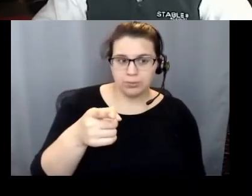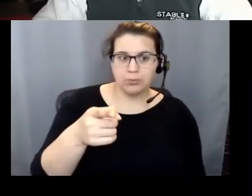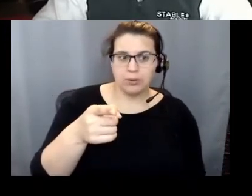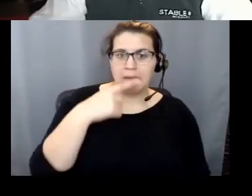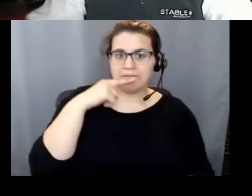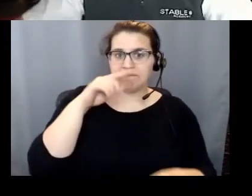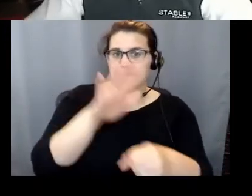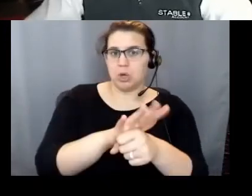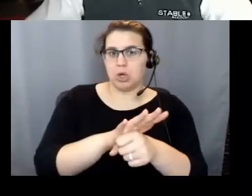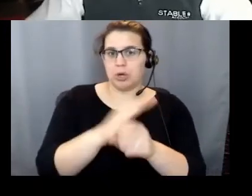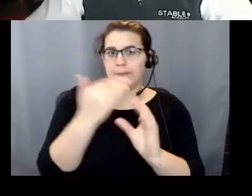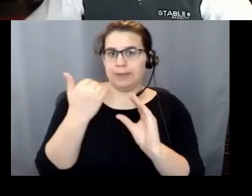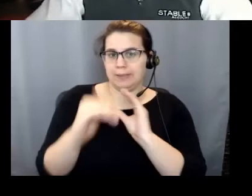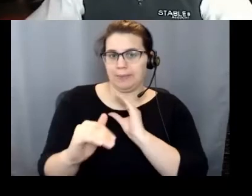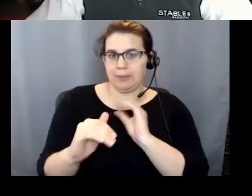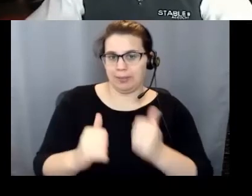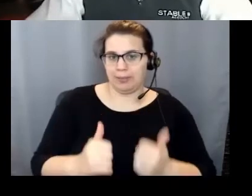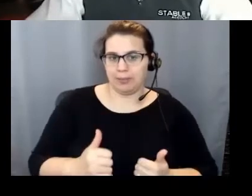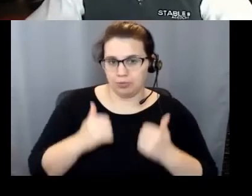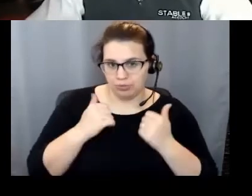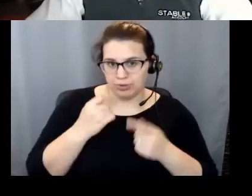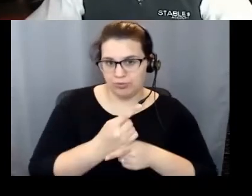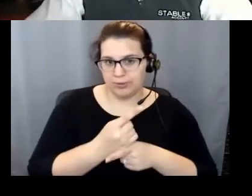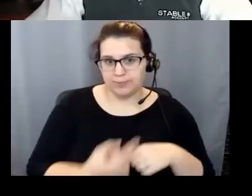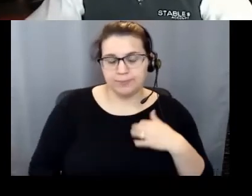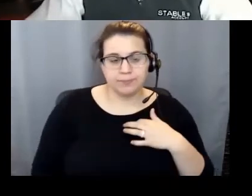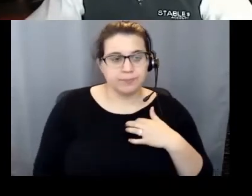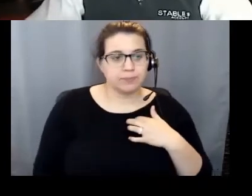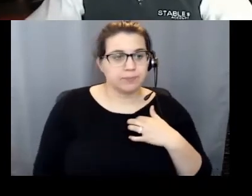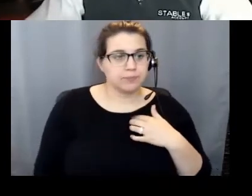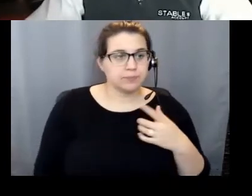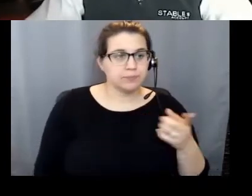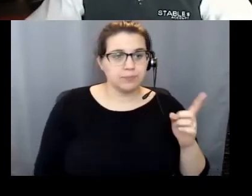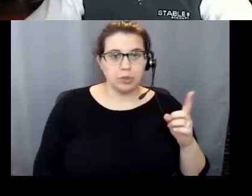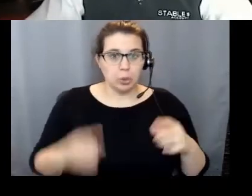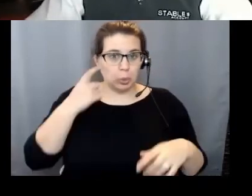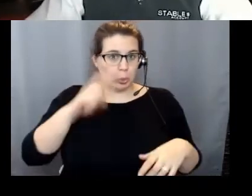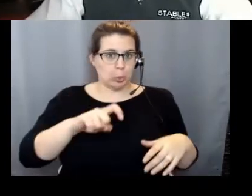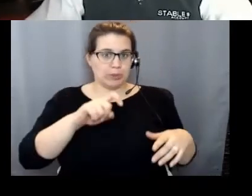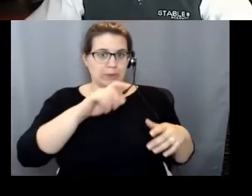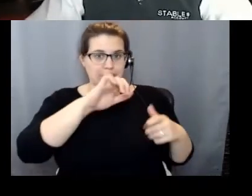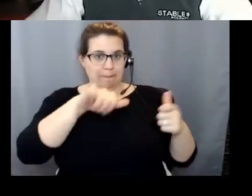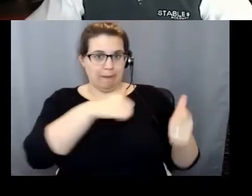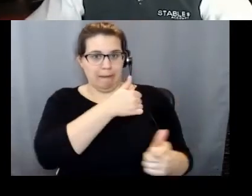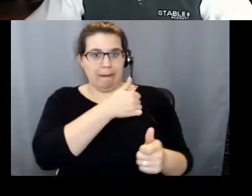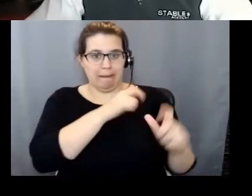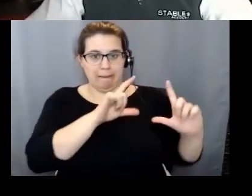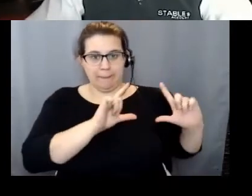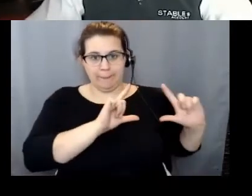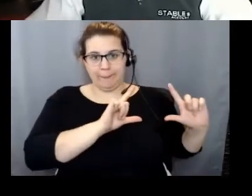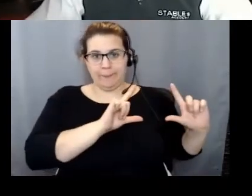email address. So the slide here in the back, this is what